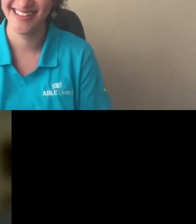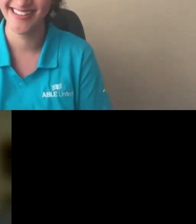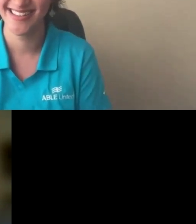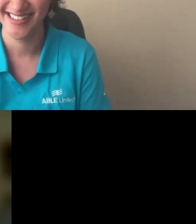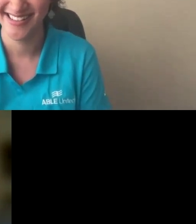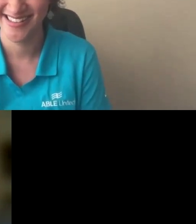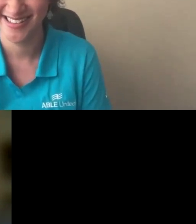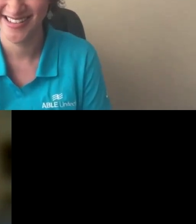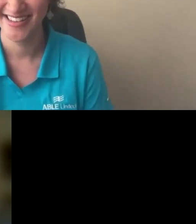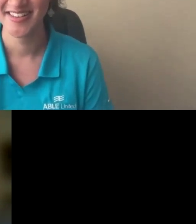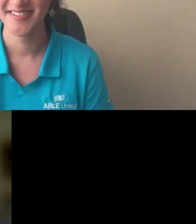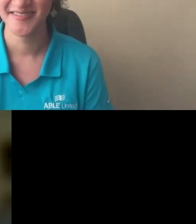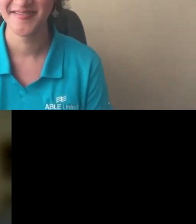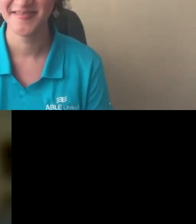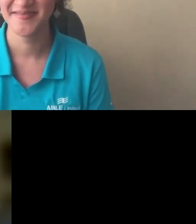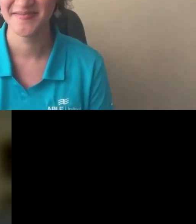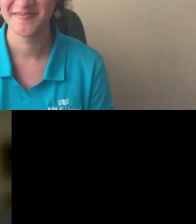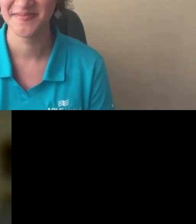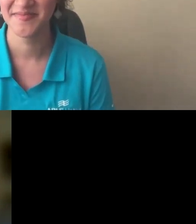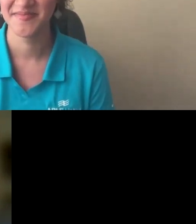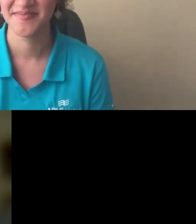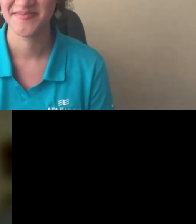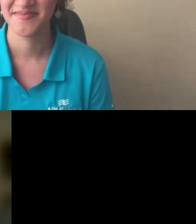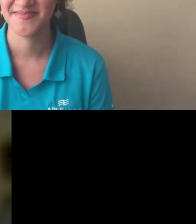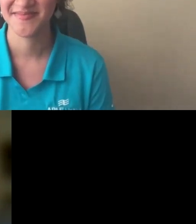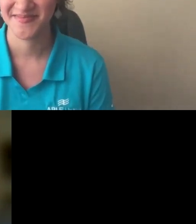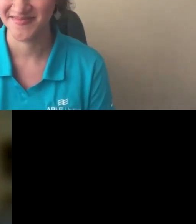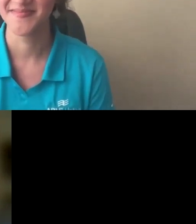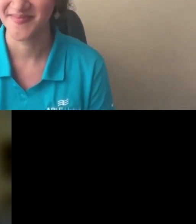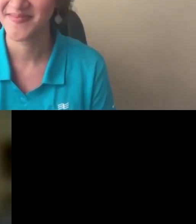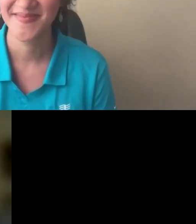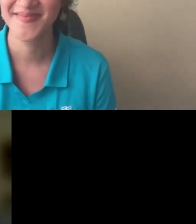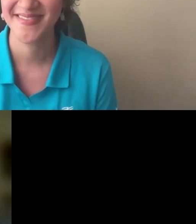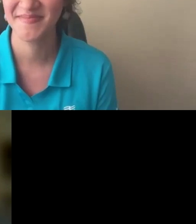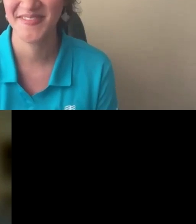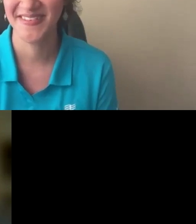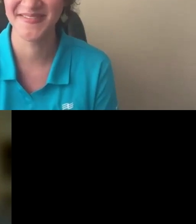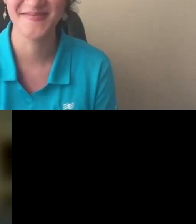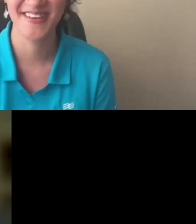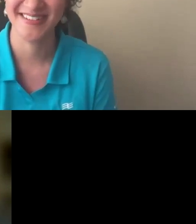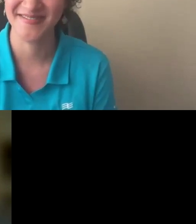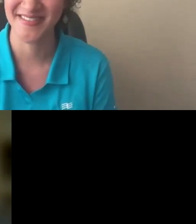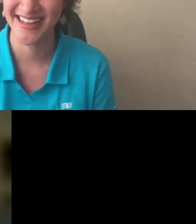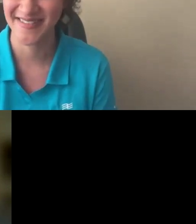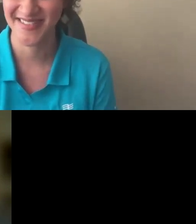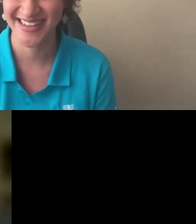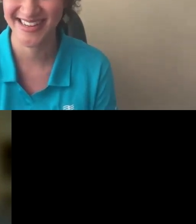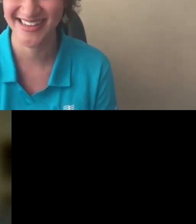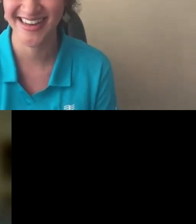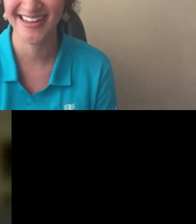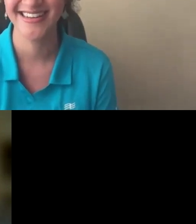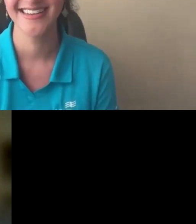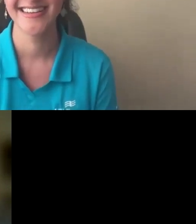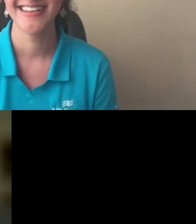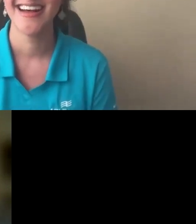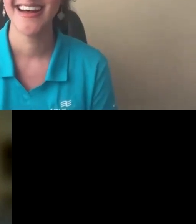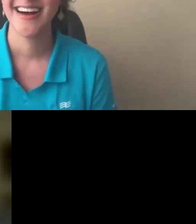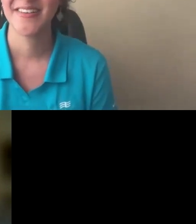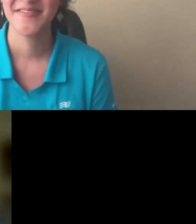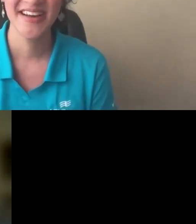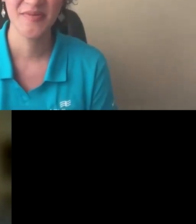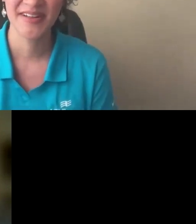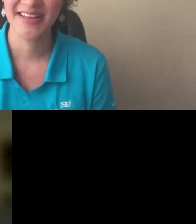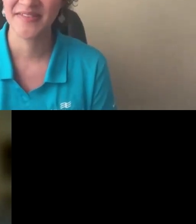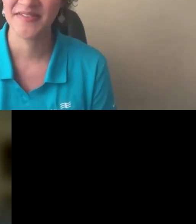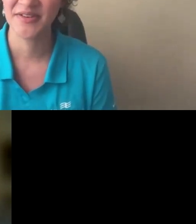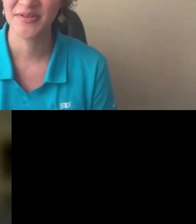Bar Elder Law Section, and now I get to be the immediate past chair. Wonderful. Happy to hear that.